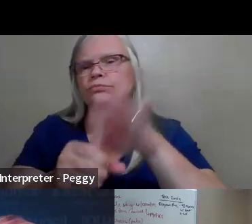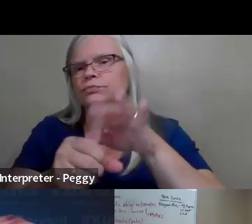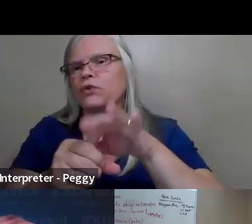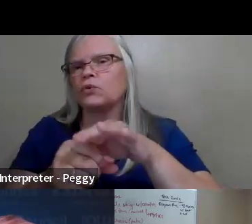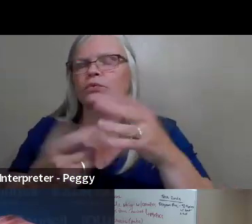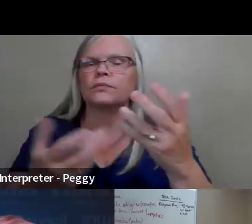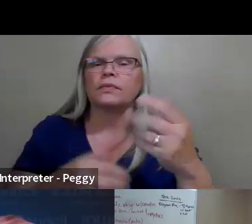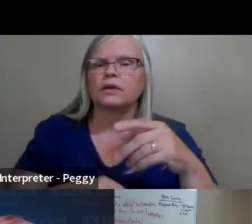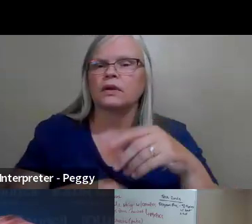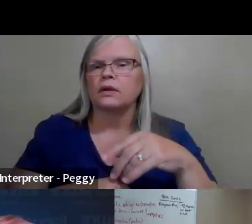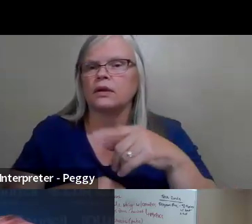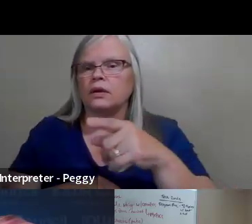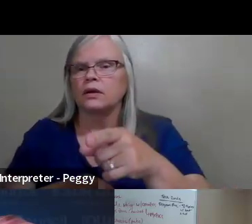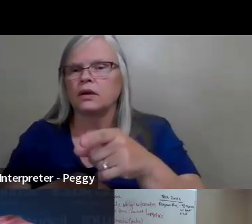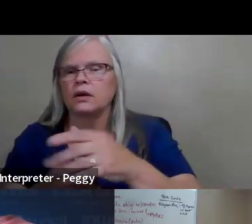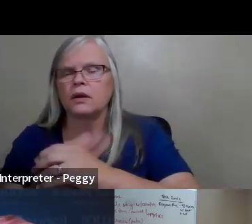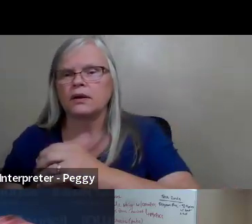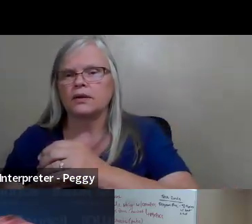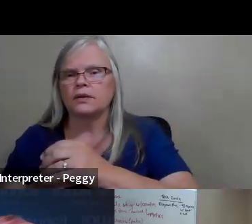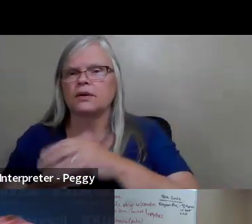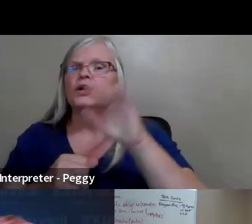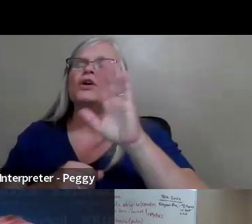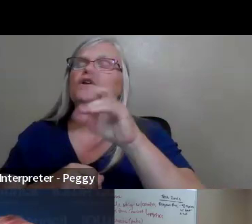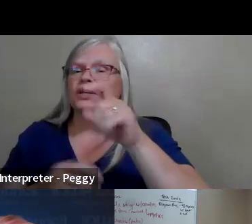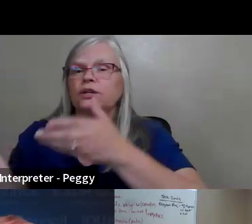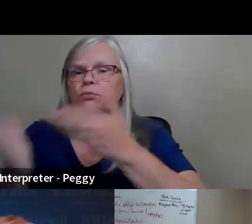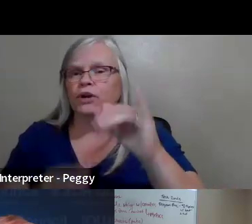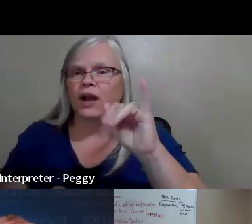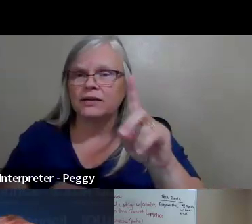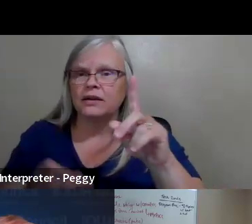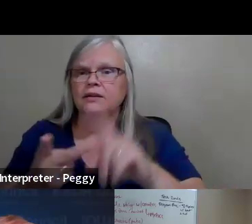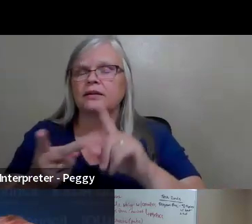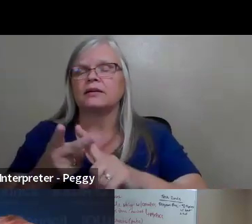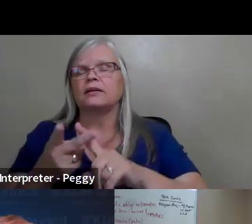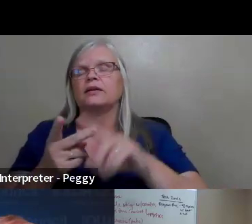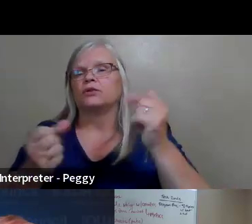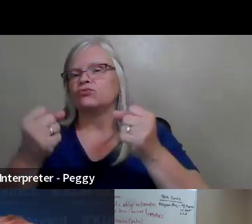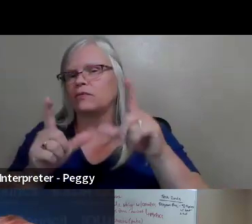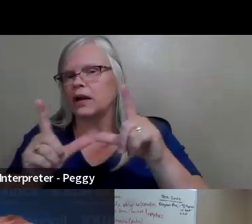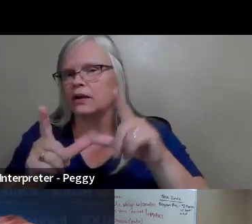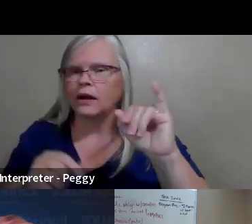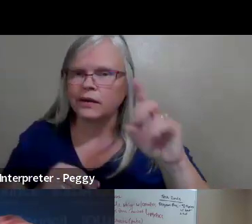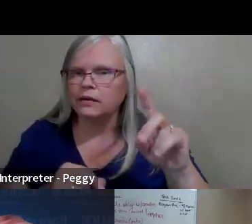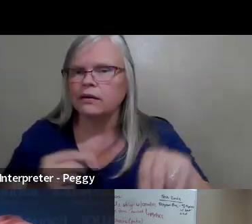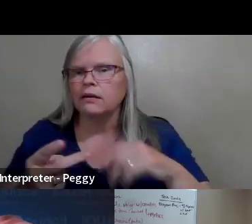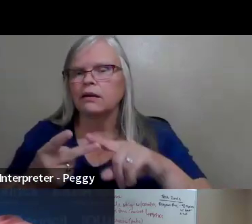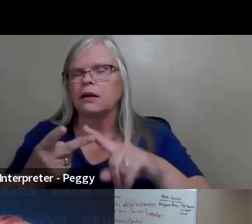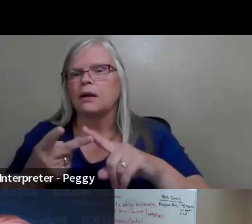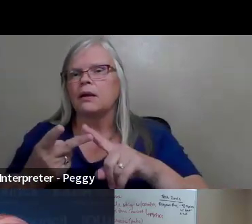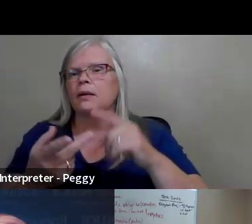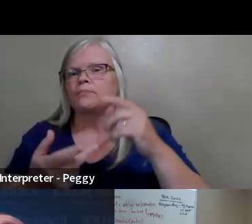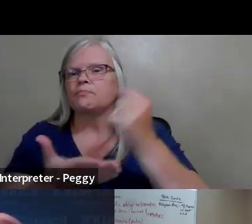have an ID, which is going to be your Iowa driver's license, your non-operator ID, a